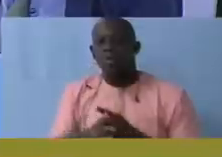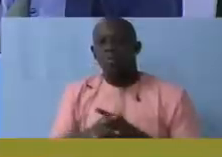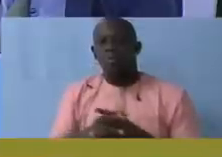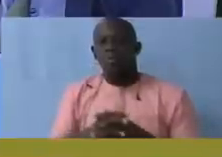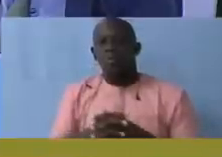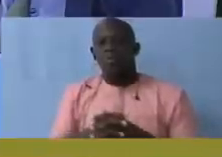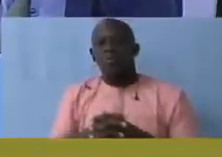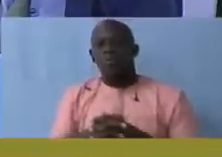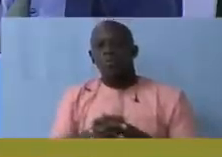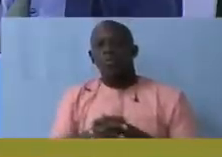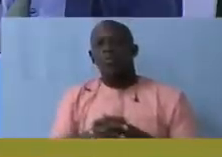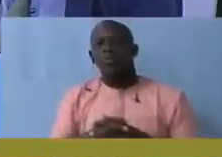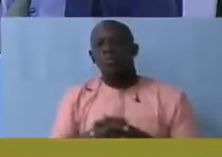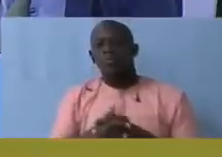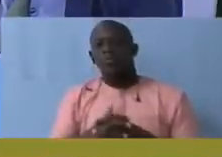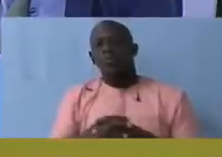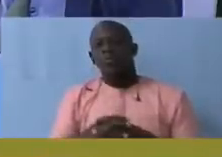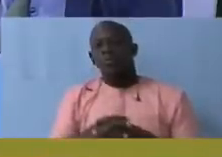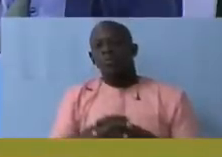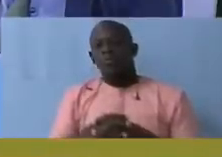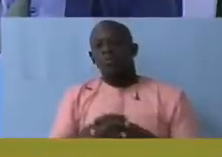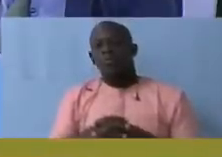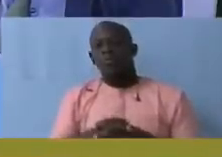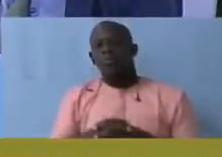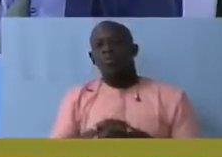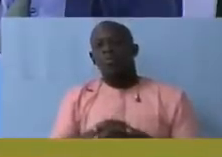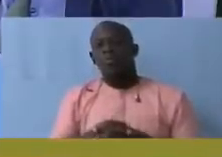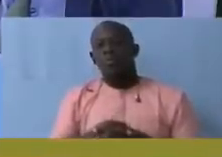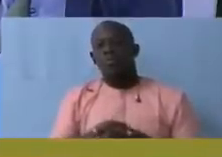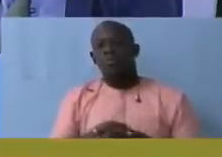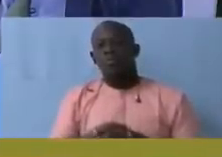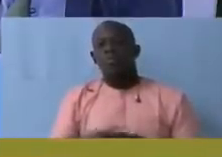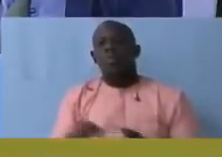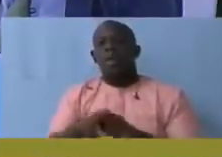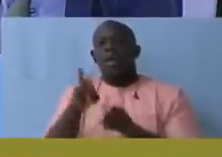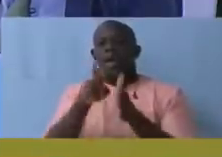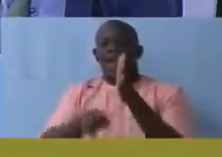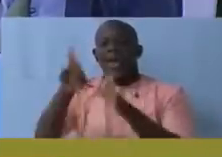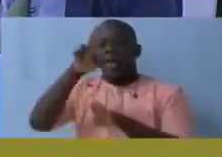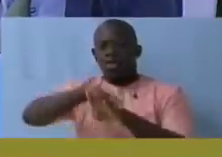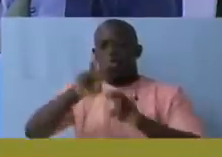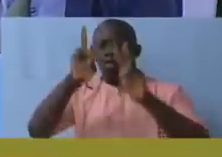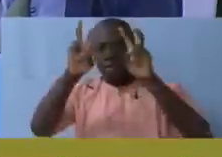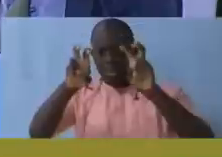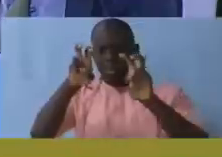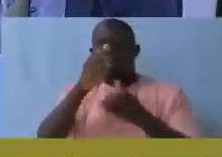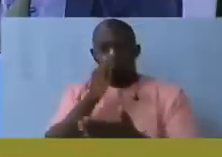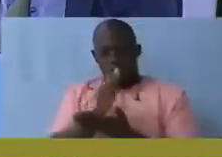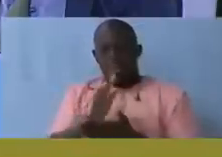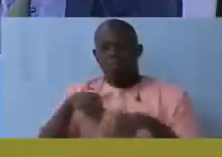Yeah, the result of the test was handed to Dr. Moore. I know he got some